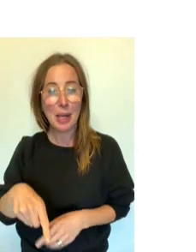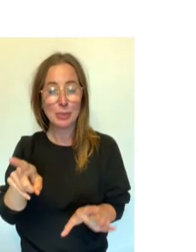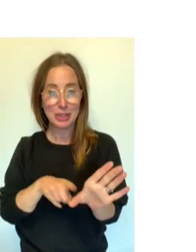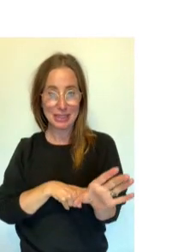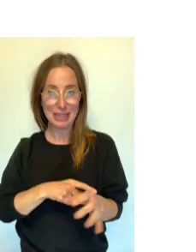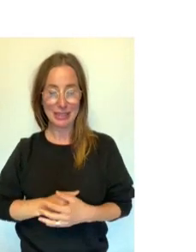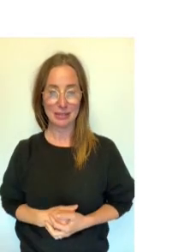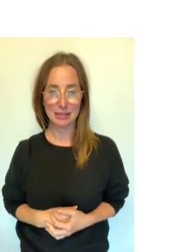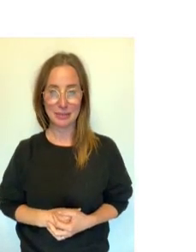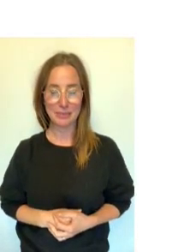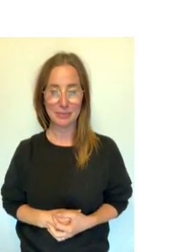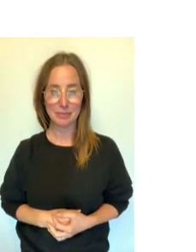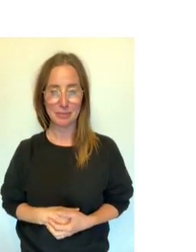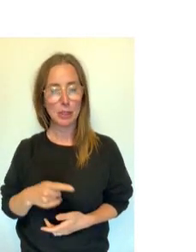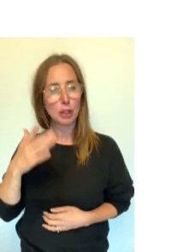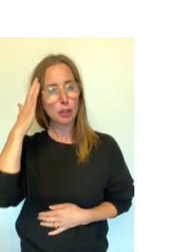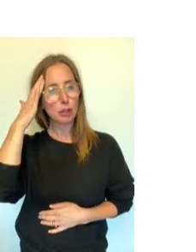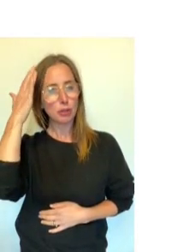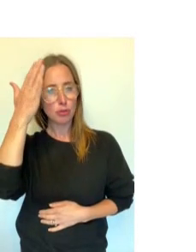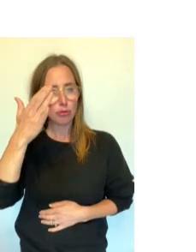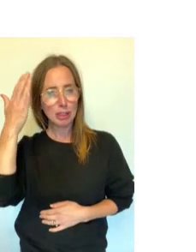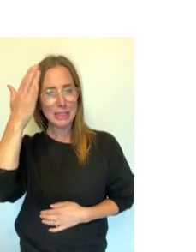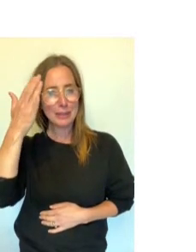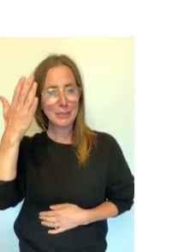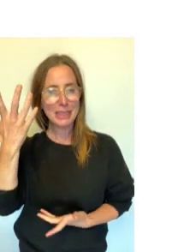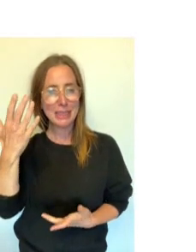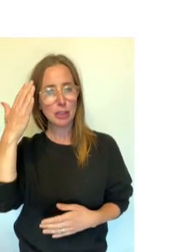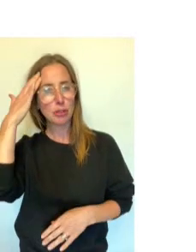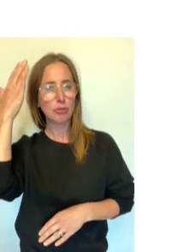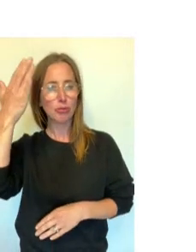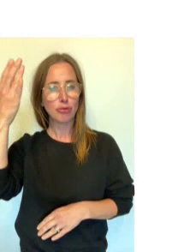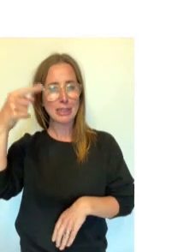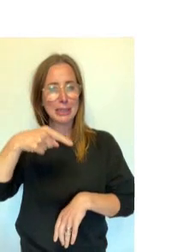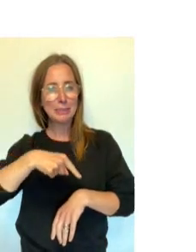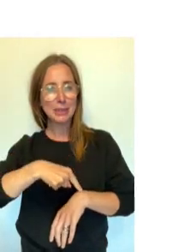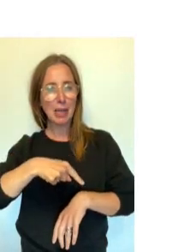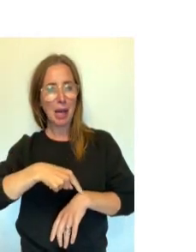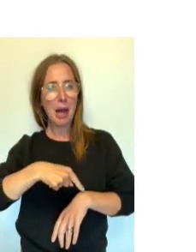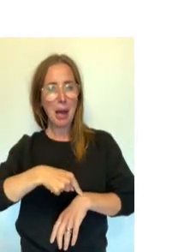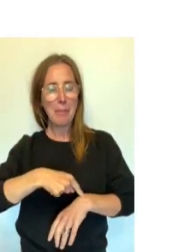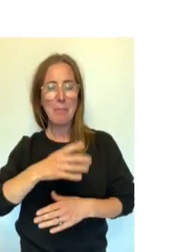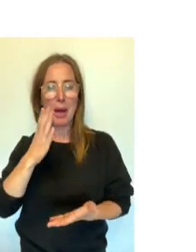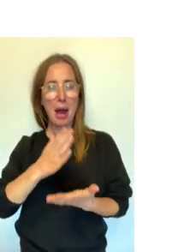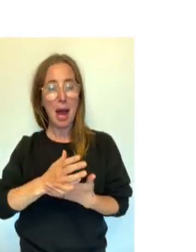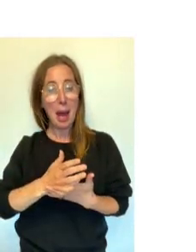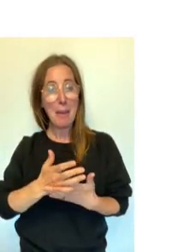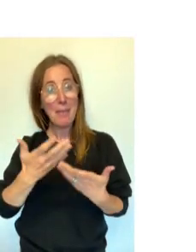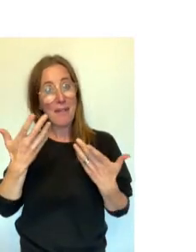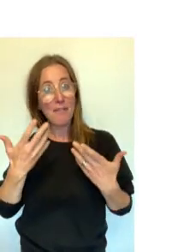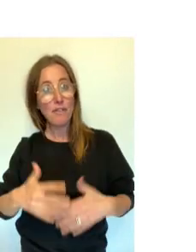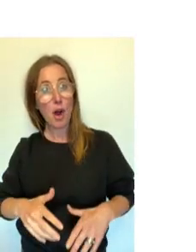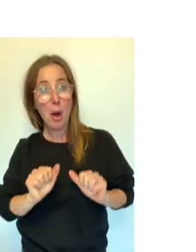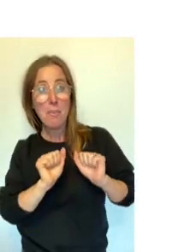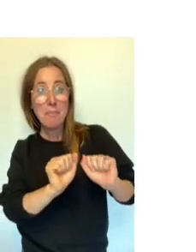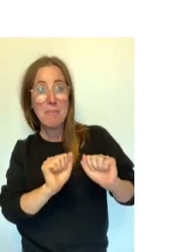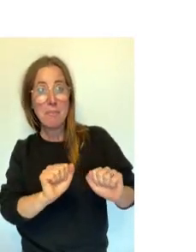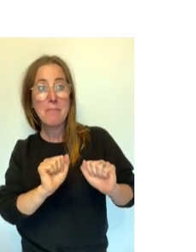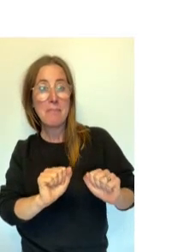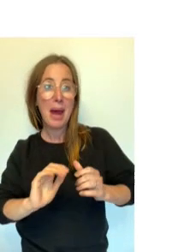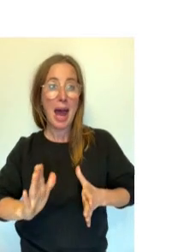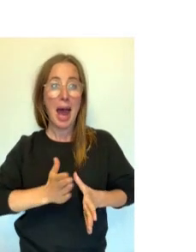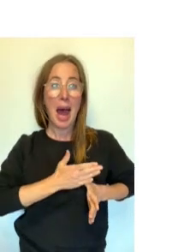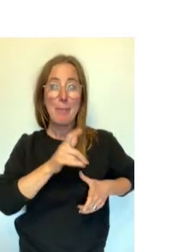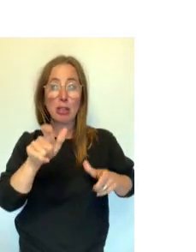terms dreaming and dreamtime were coined by anthropologists to refer to the Australian Aborigines' belief